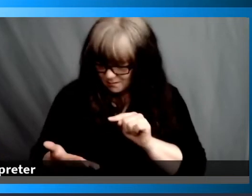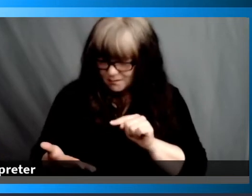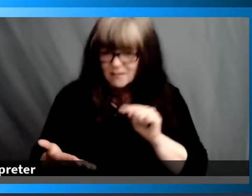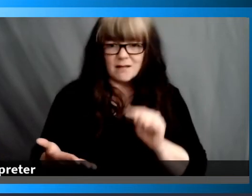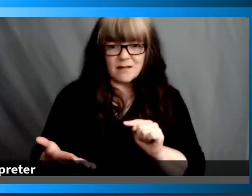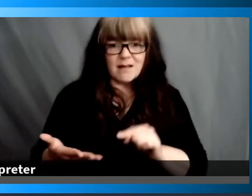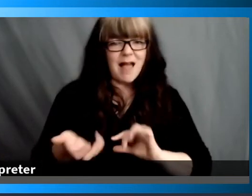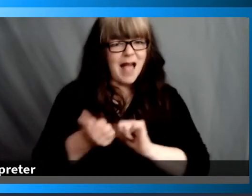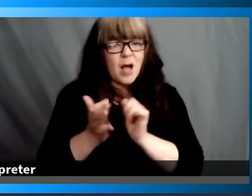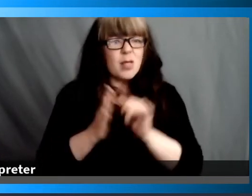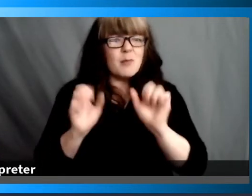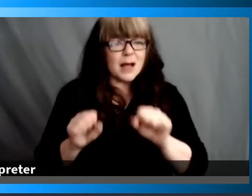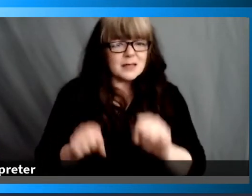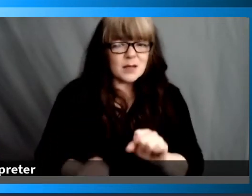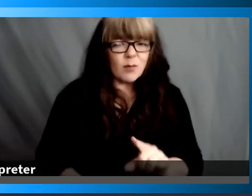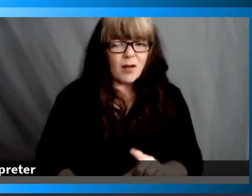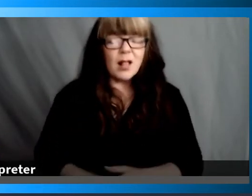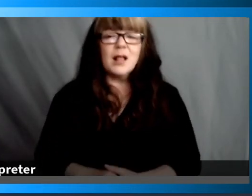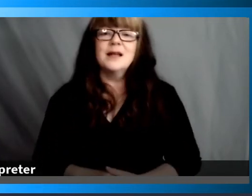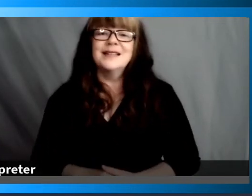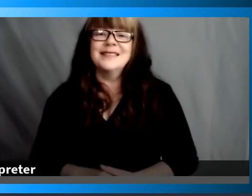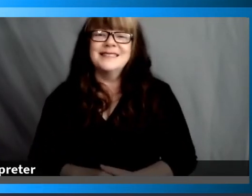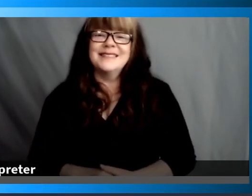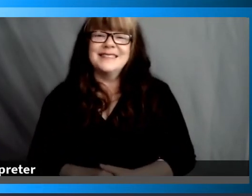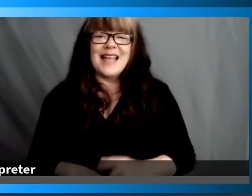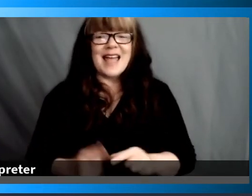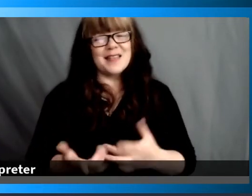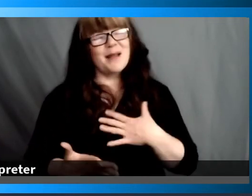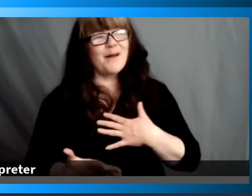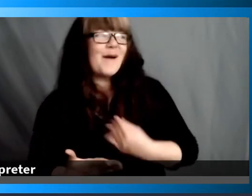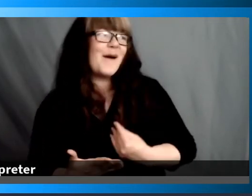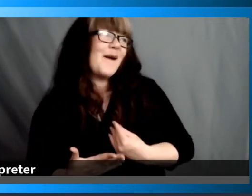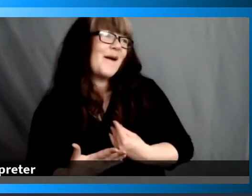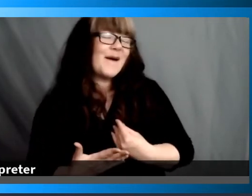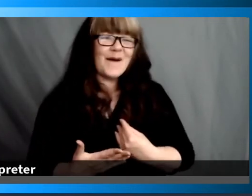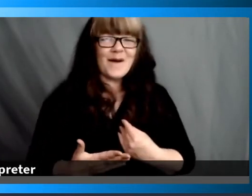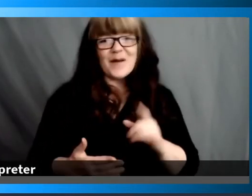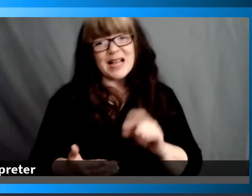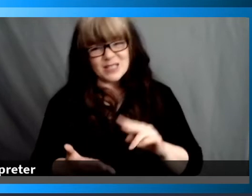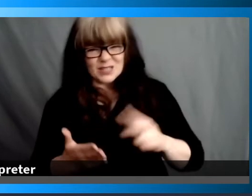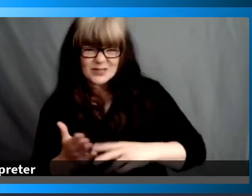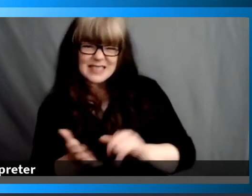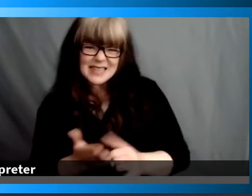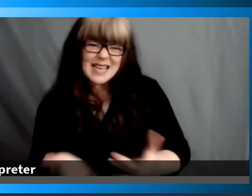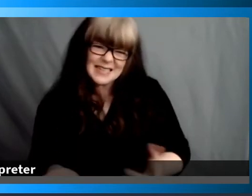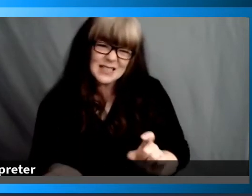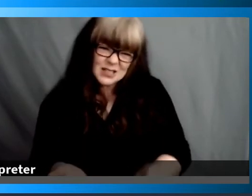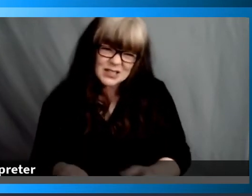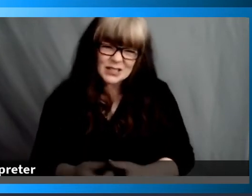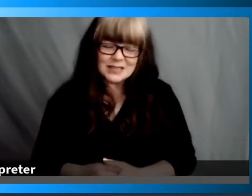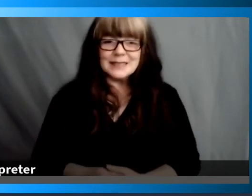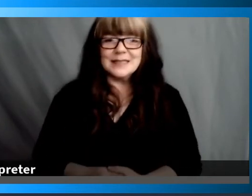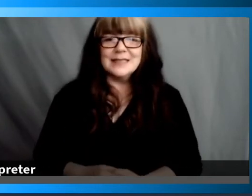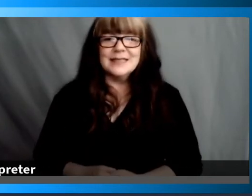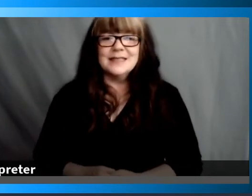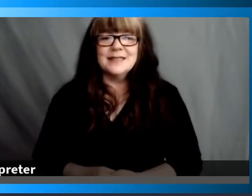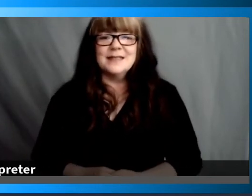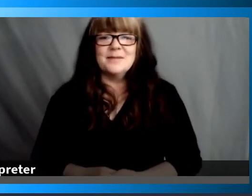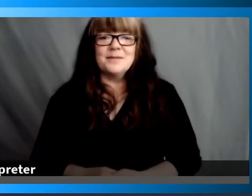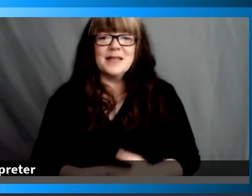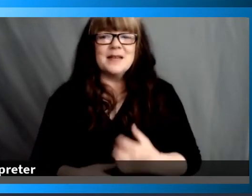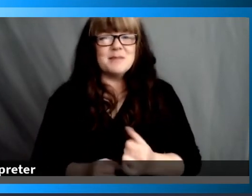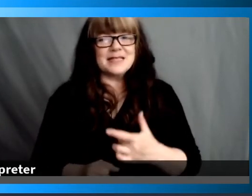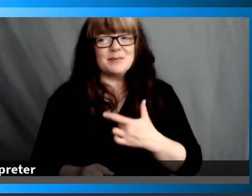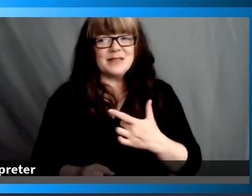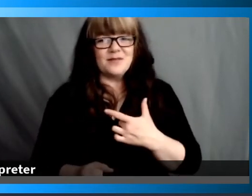even possible? And then it's just like, I'm like, oh my God, I should like read those. Read those. It makes me